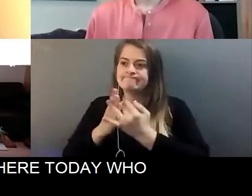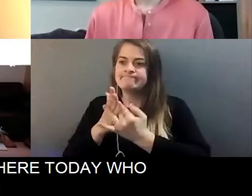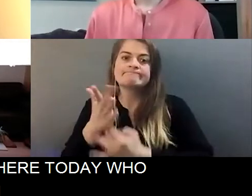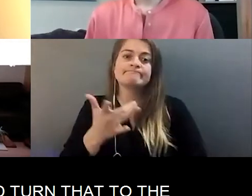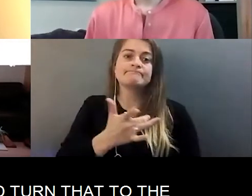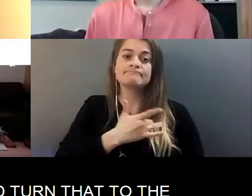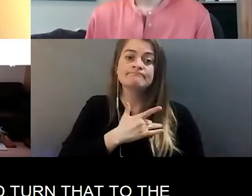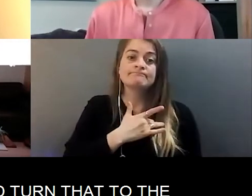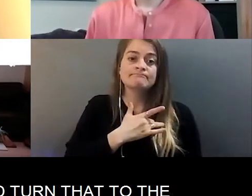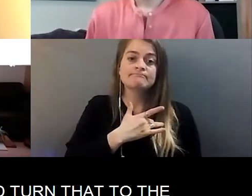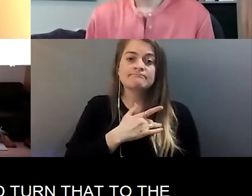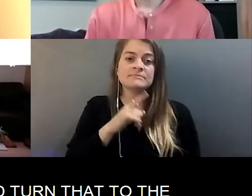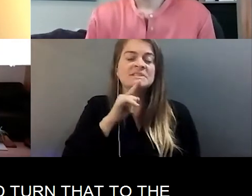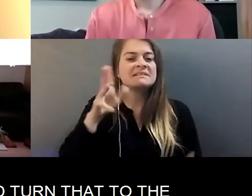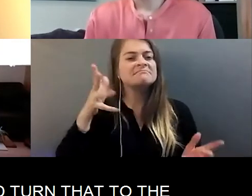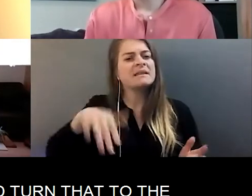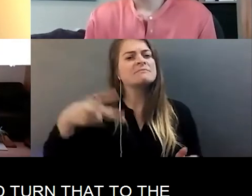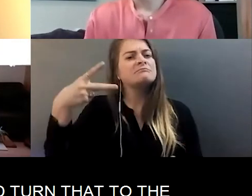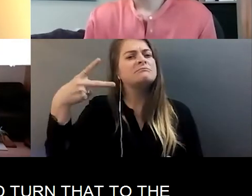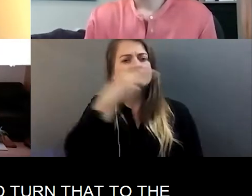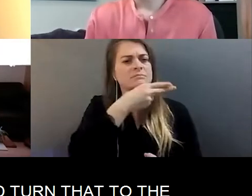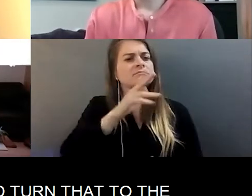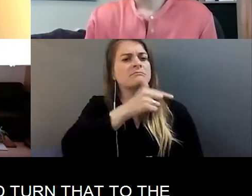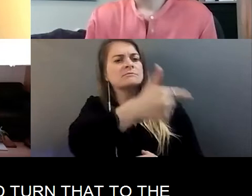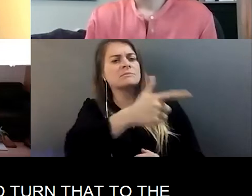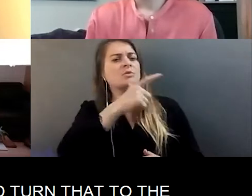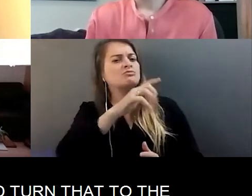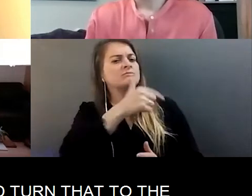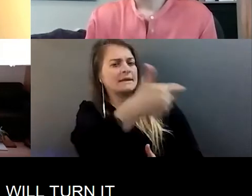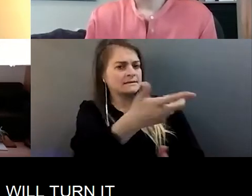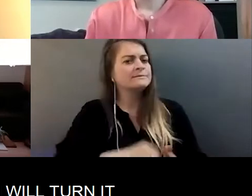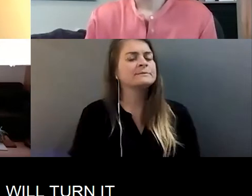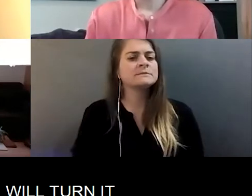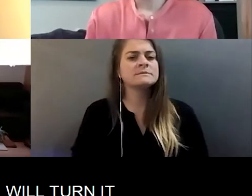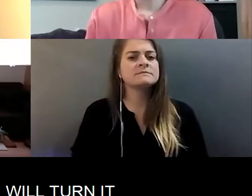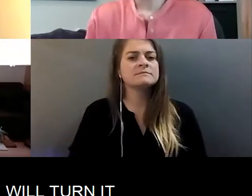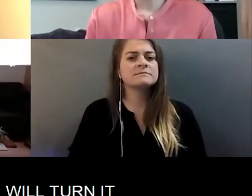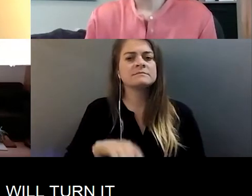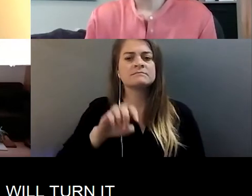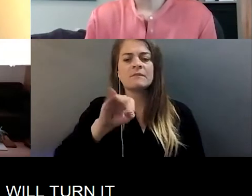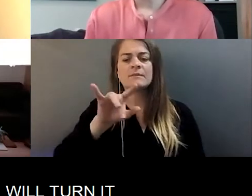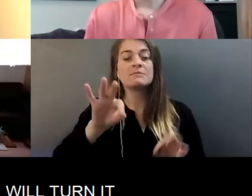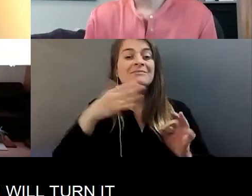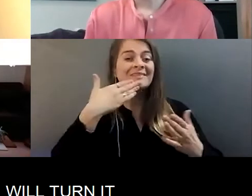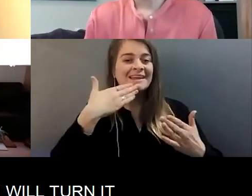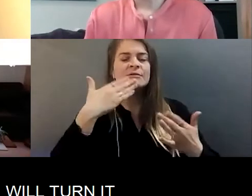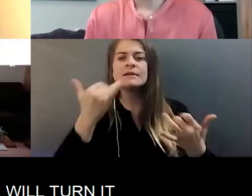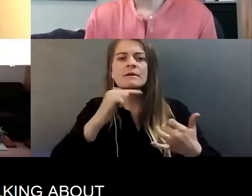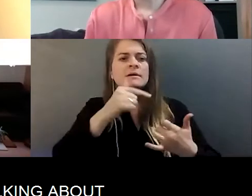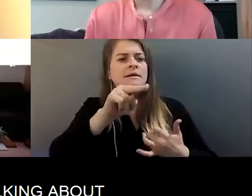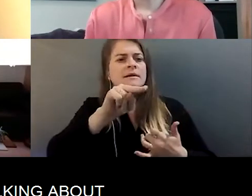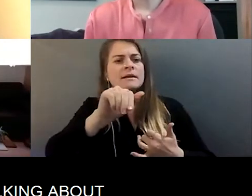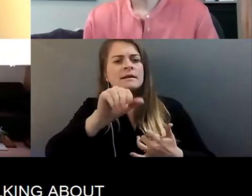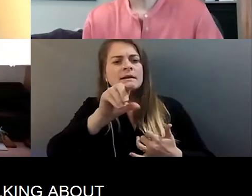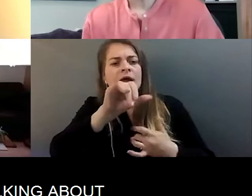that. I'll just leave it at that and turn that to the next person. Thank you. And I'll turn it over to Naomi.